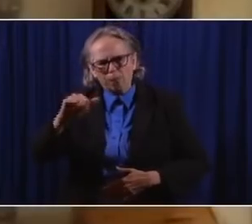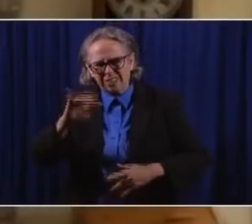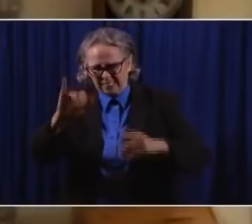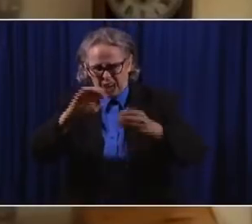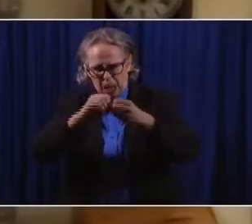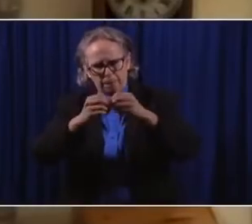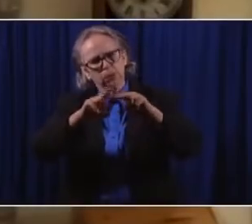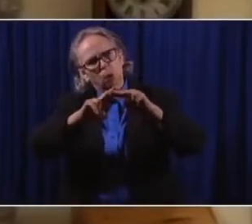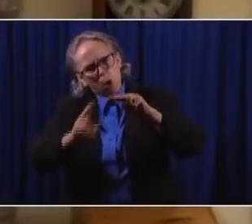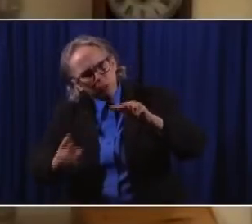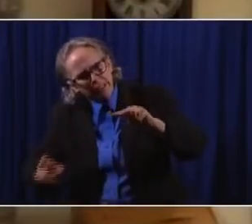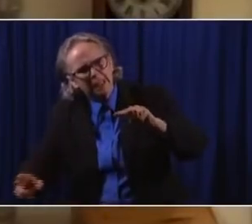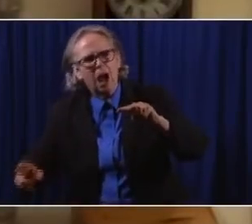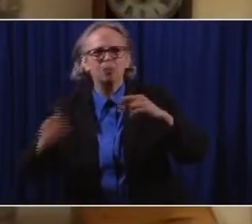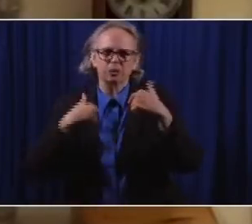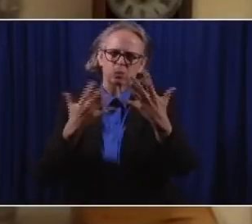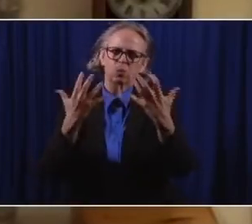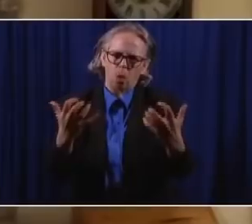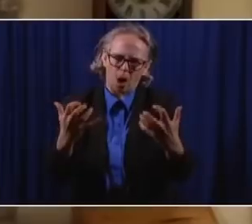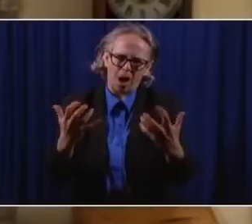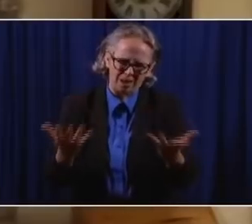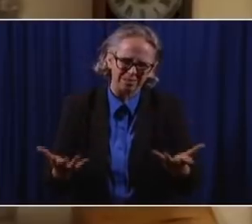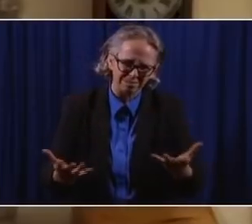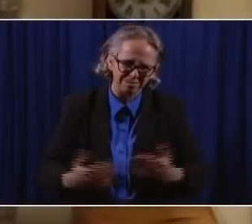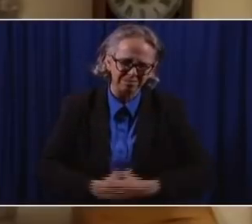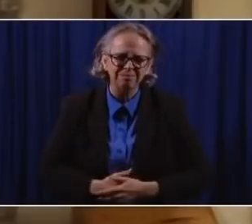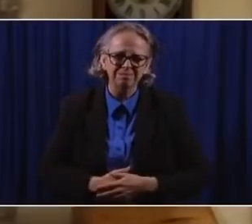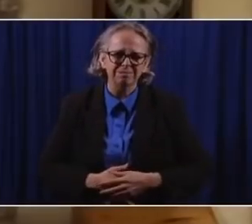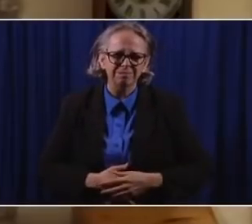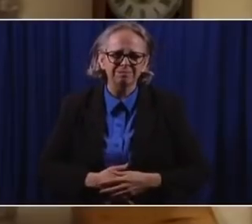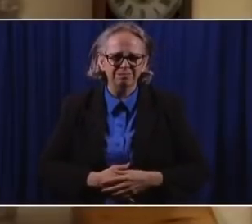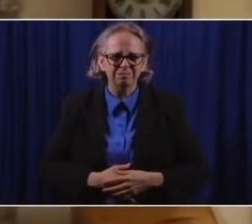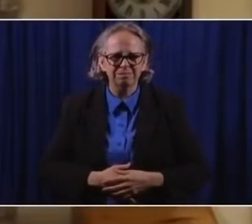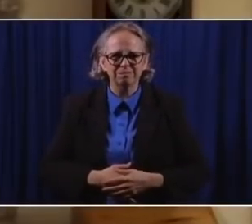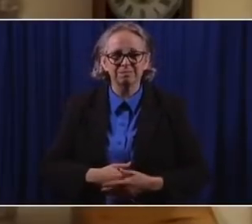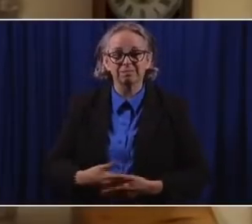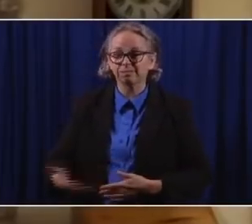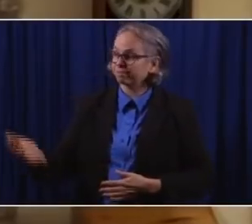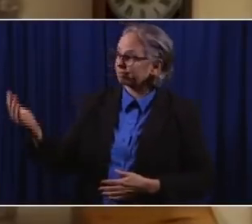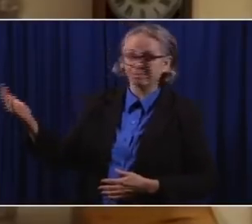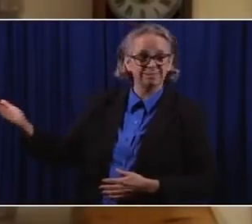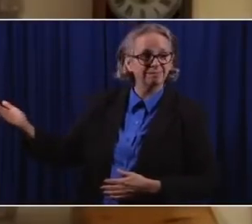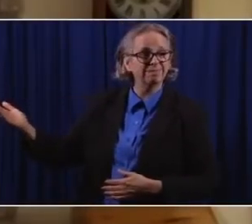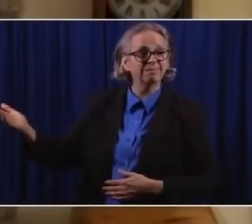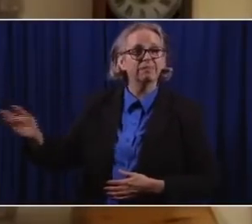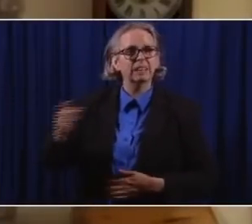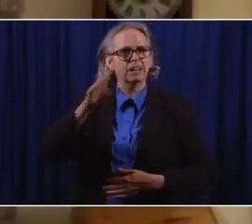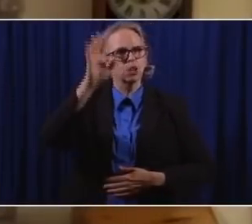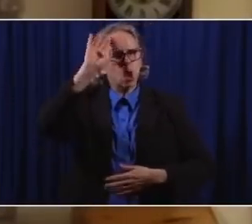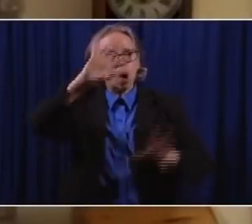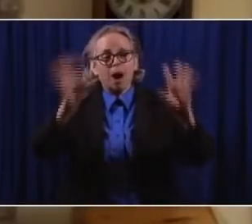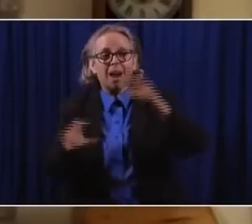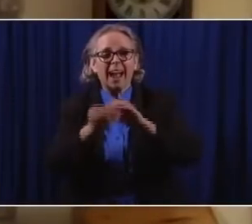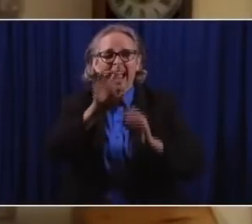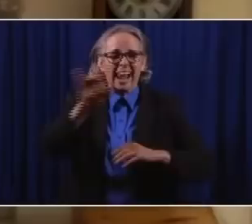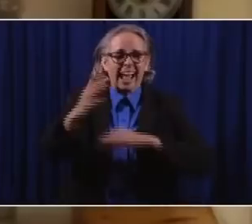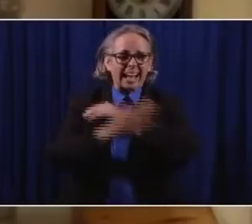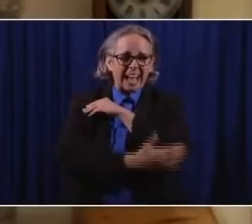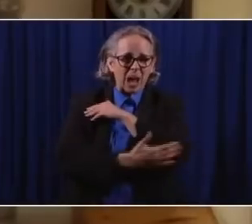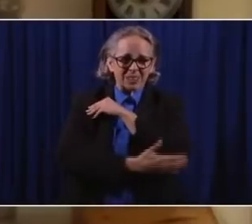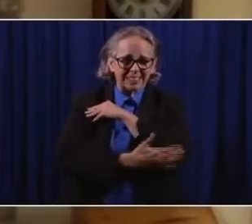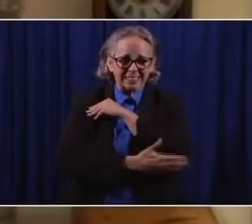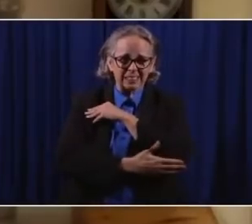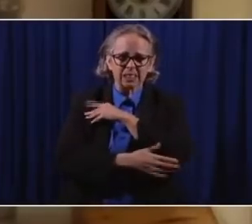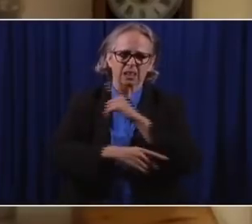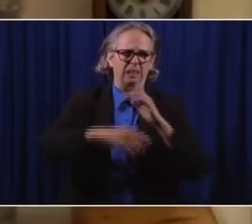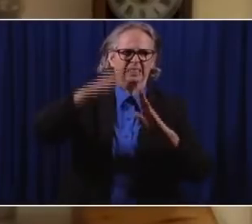Now let's take the next one. Look at the next one, Eric. This is all 88 counties ranked by highest occurrence. Again,